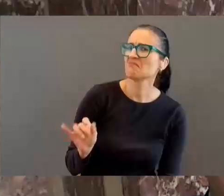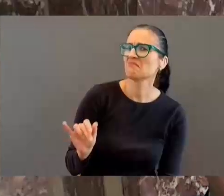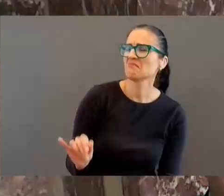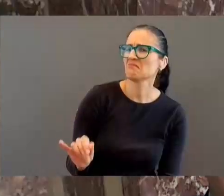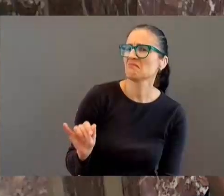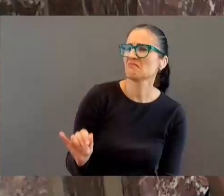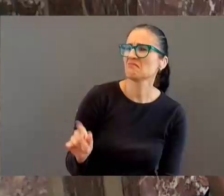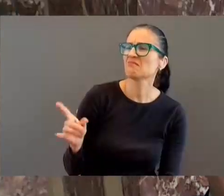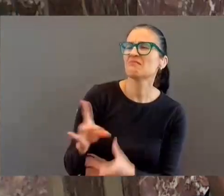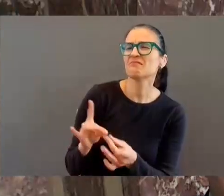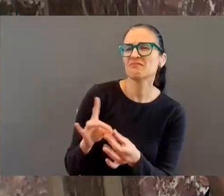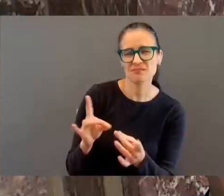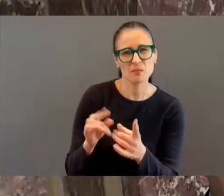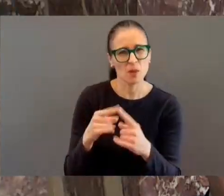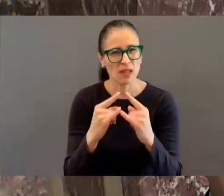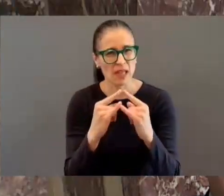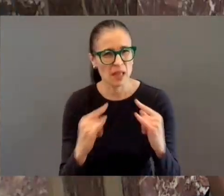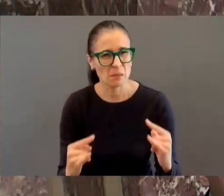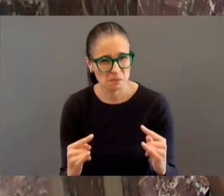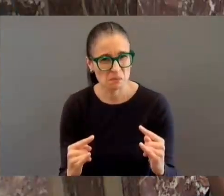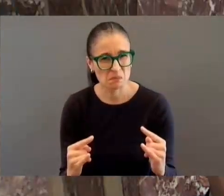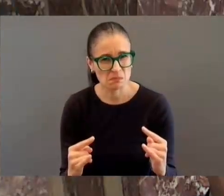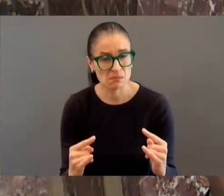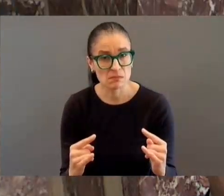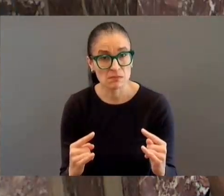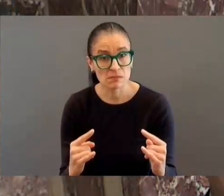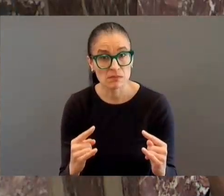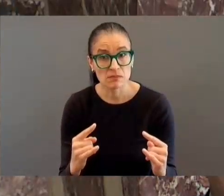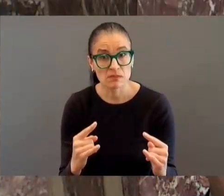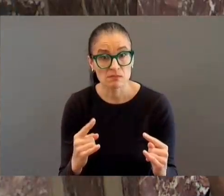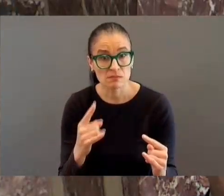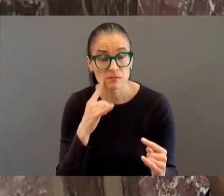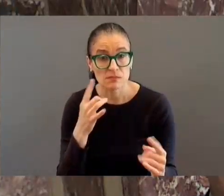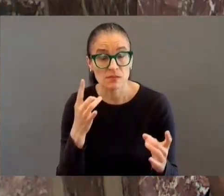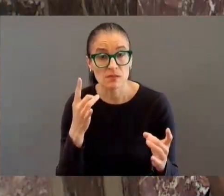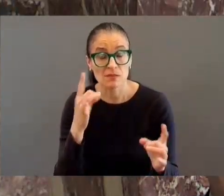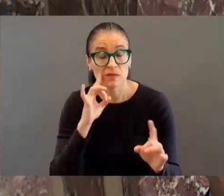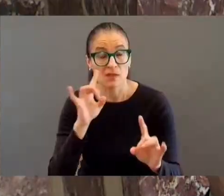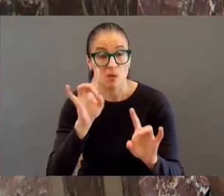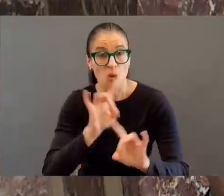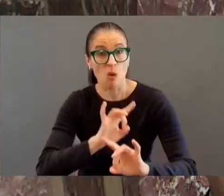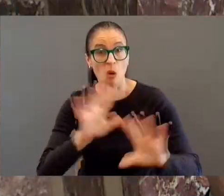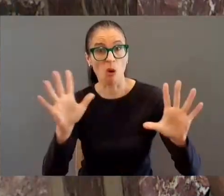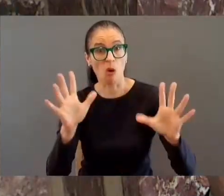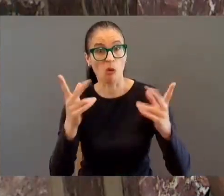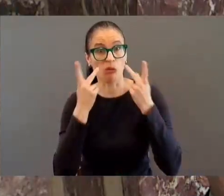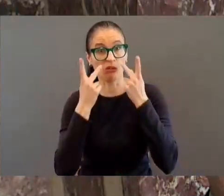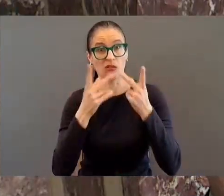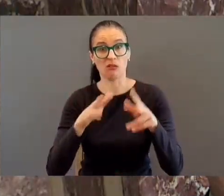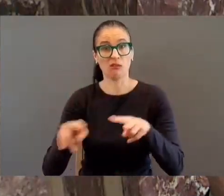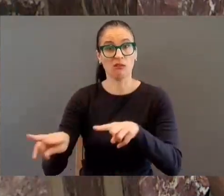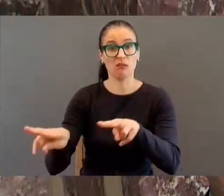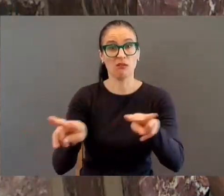scene. Sadly, it's not a movie. In my hometown of Abbotsford,